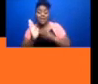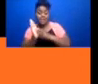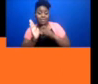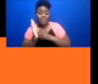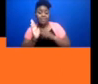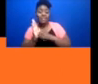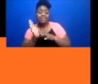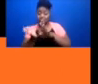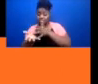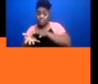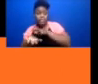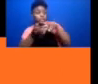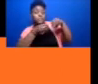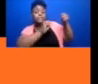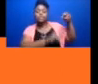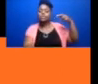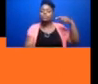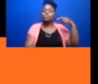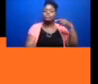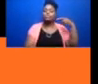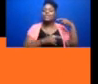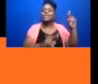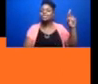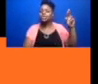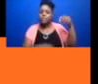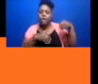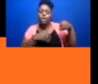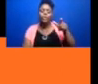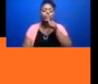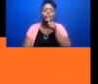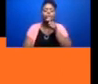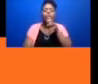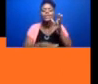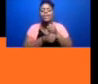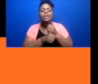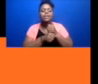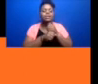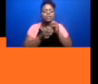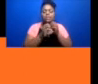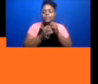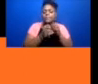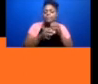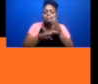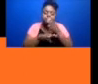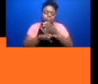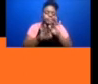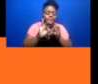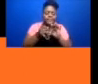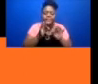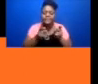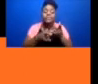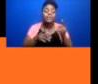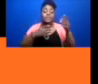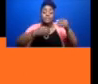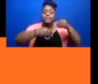export and refine the mineral in China, then sell it to tech companies to power our